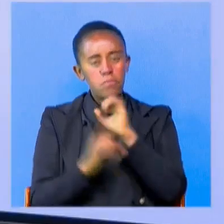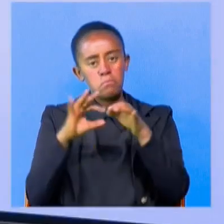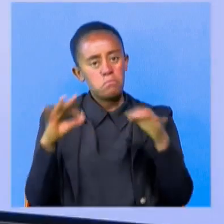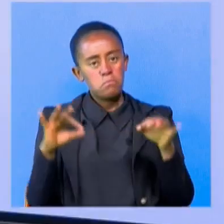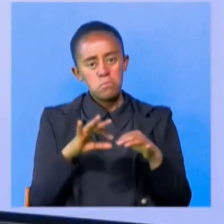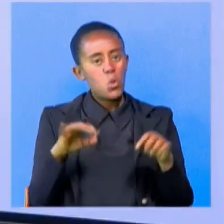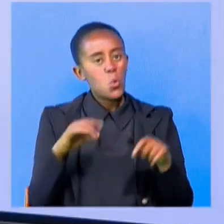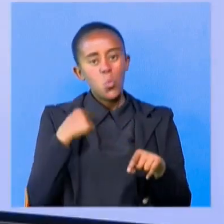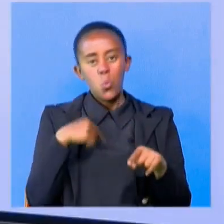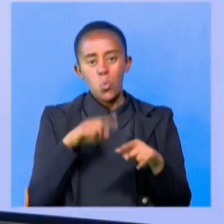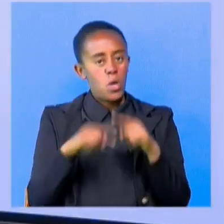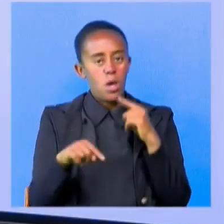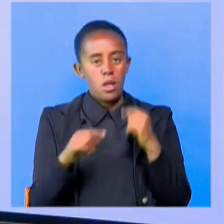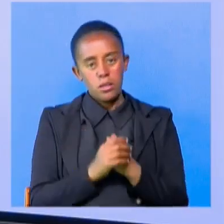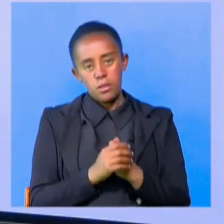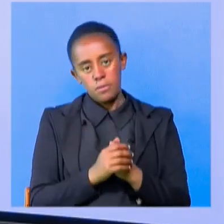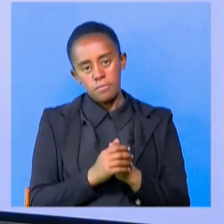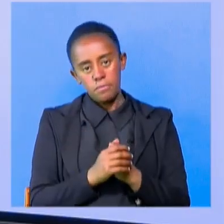simple sentence.